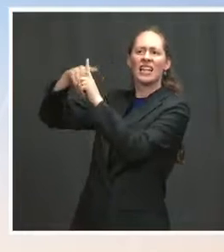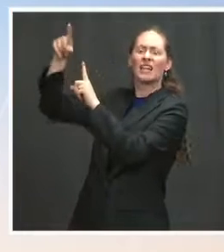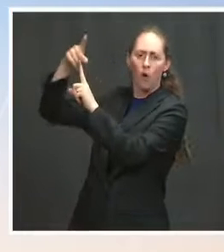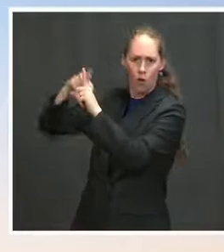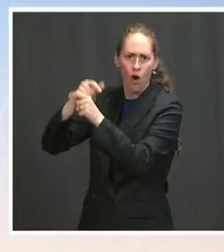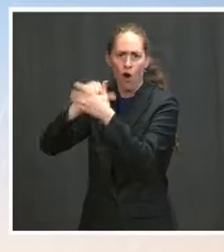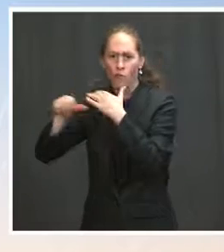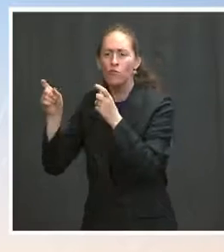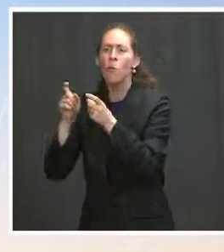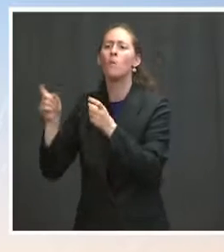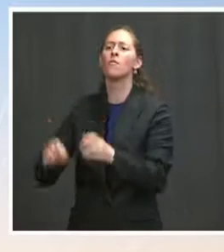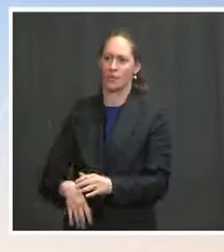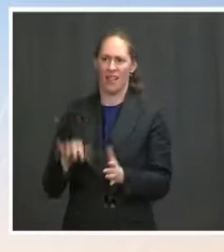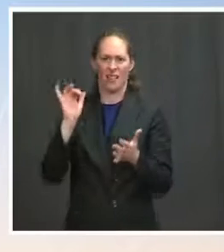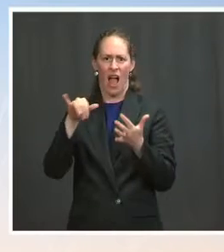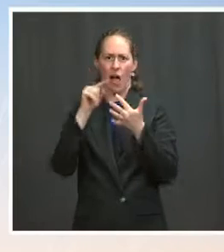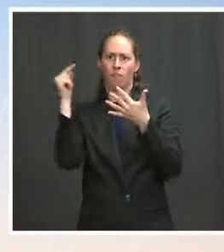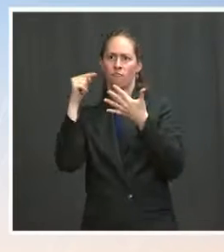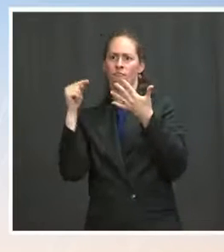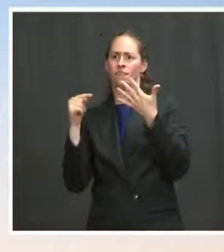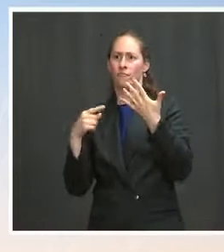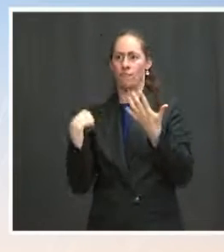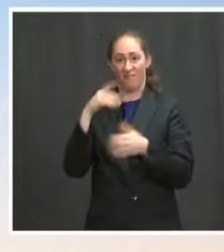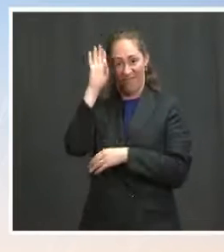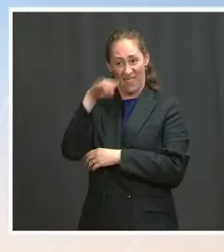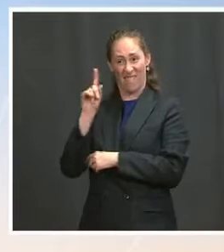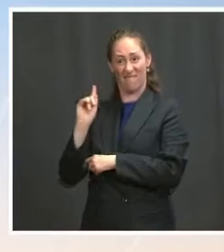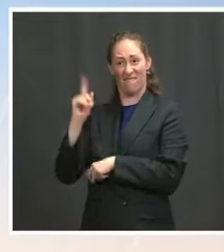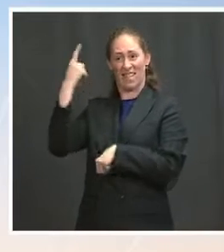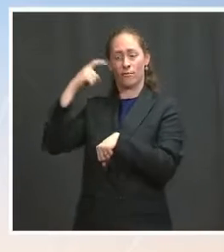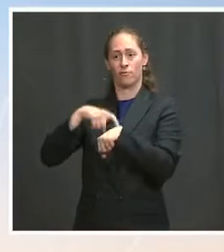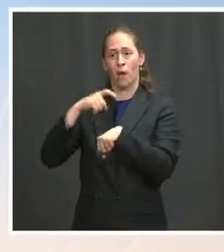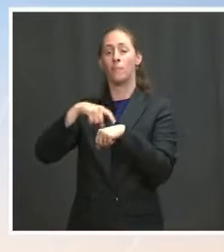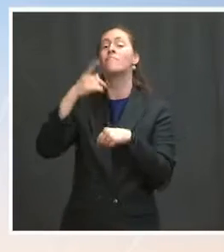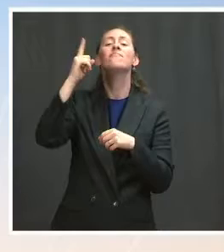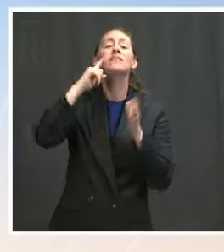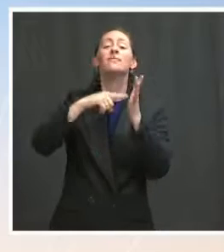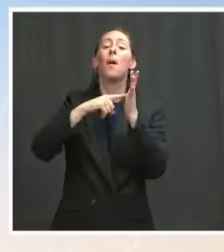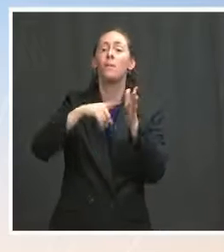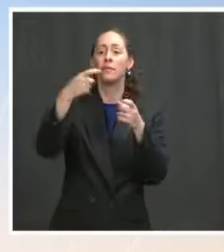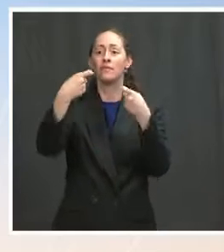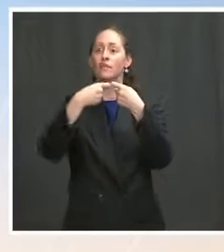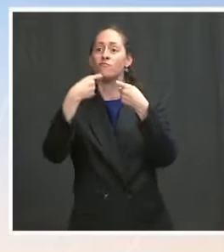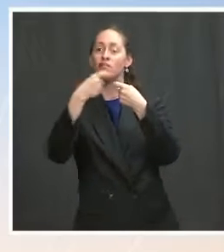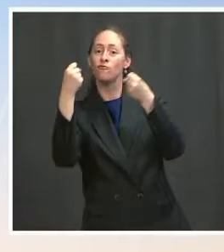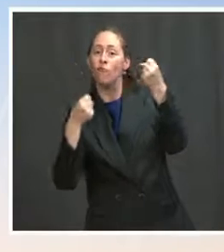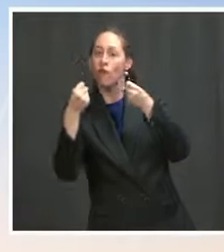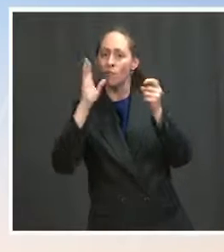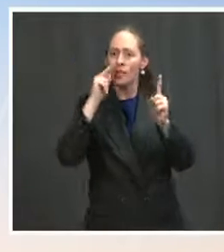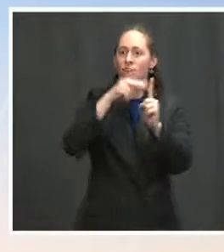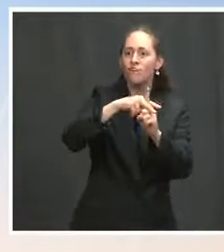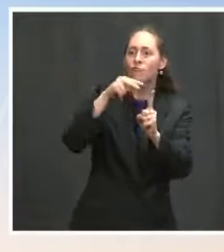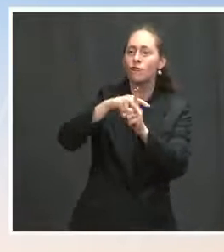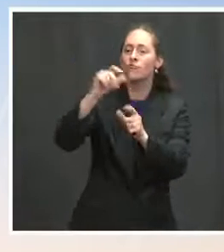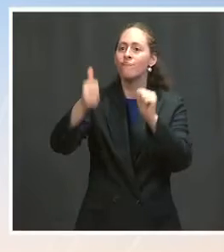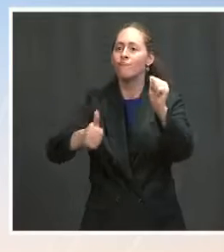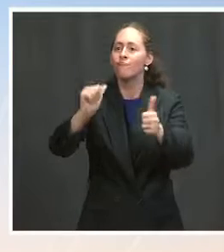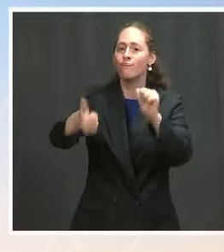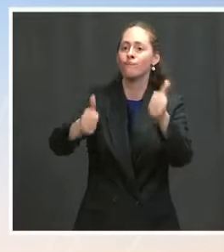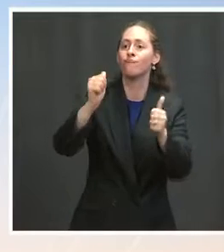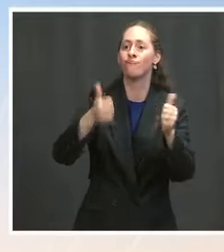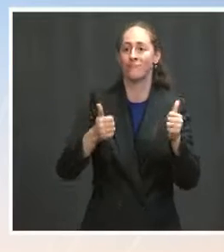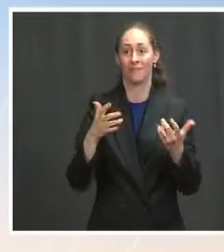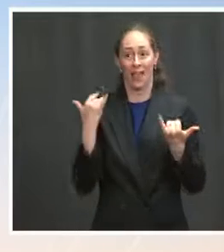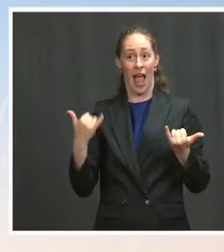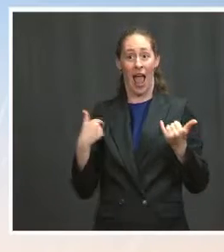time we've ever invested, in a network of EV charging stations across the country. So electric vehicles, I don't currently own one, maybe I will in the future, who